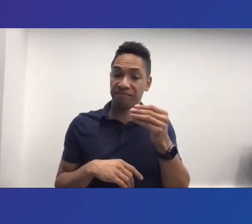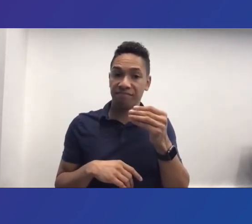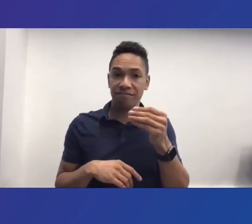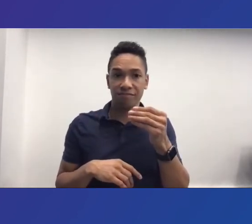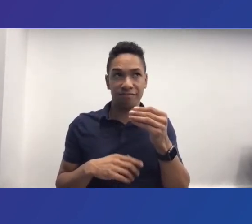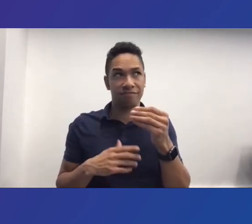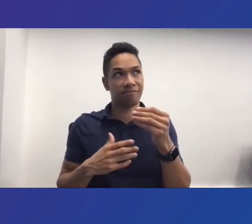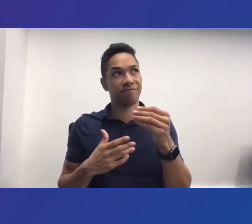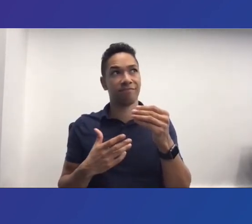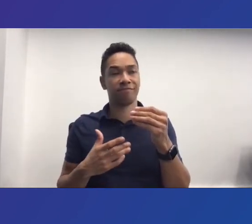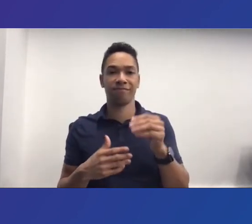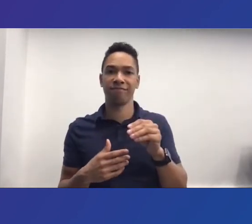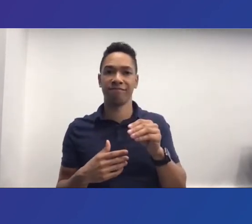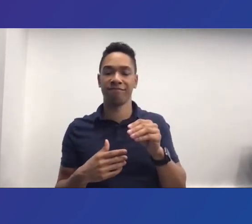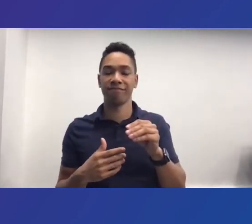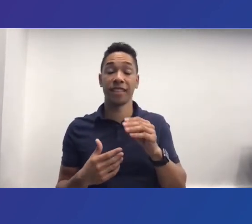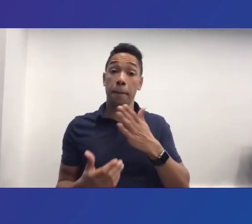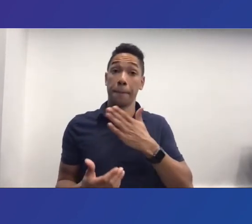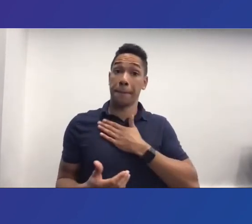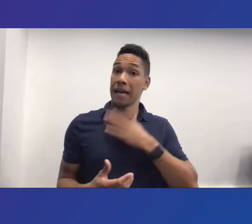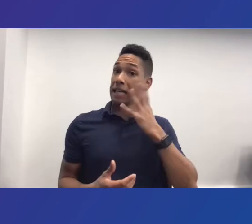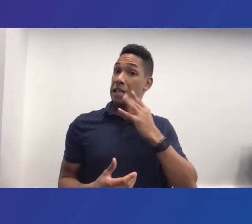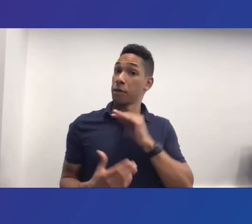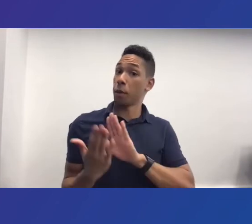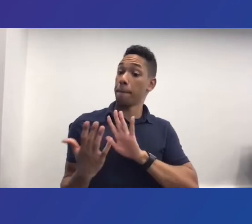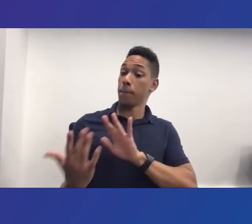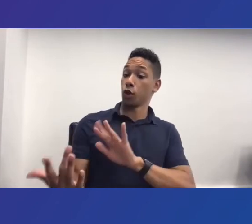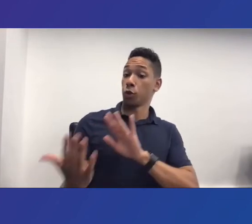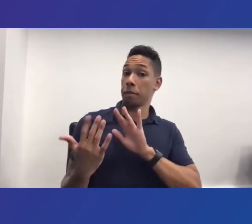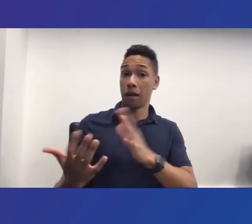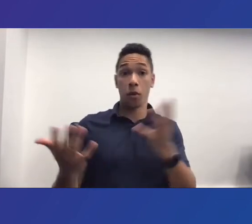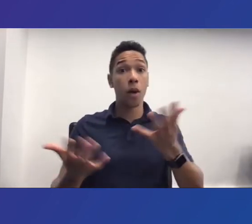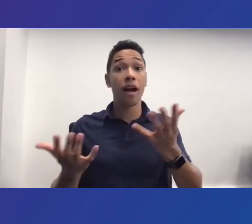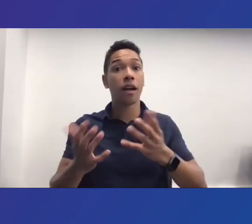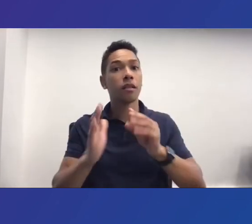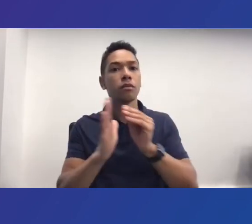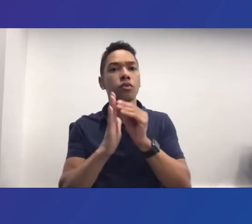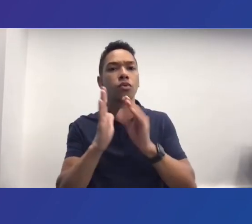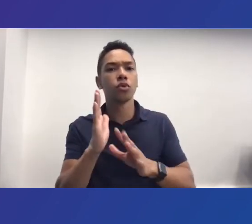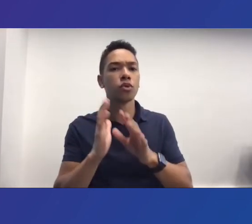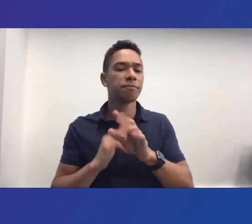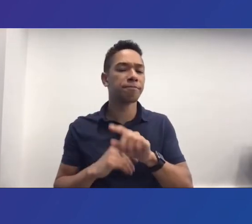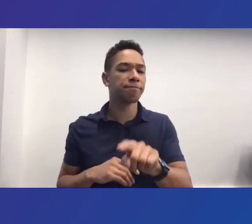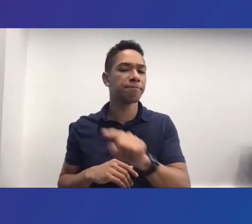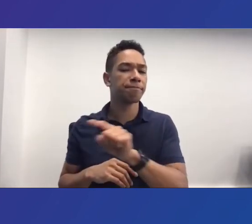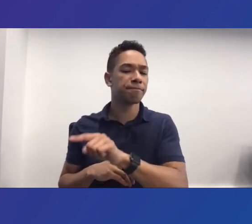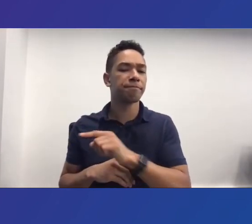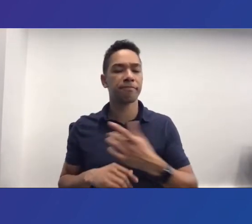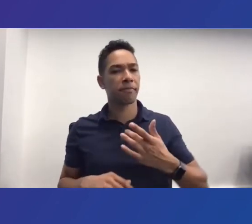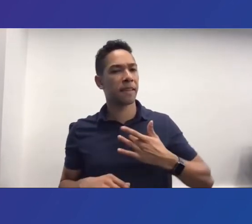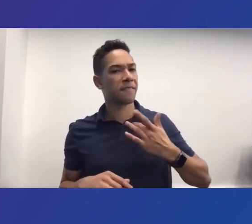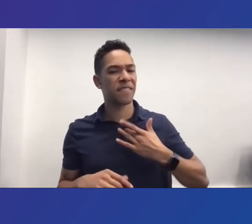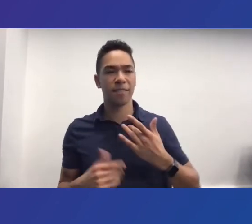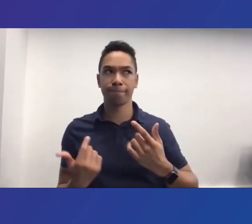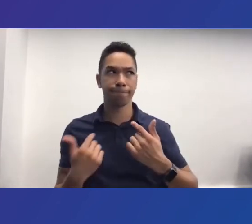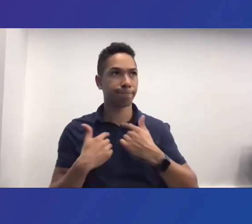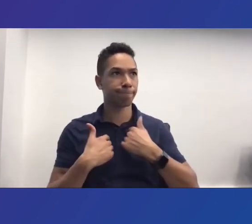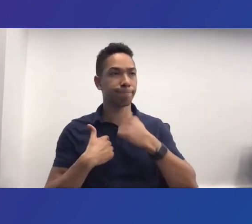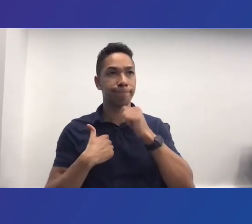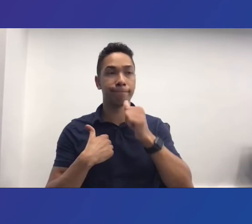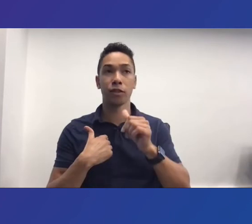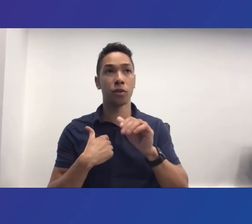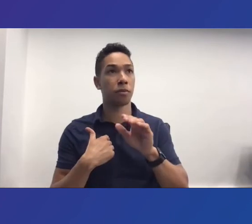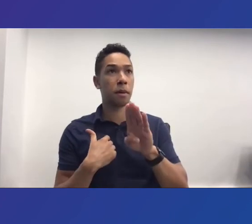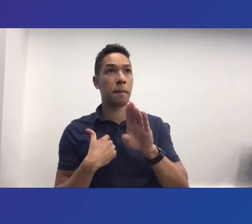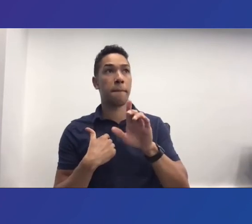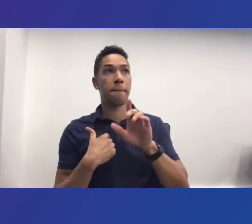that the pushback I guess I get sometimes are from students that feel that they don't belong in